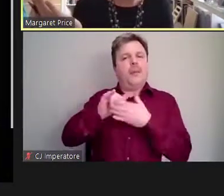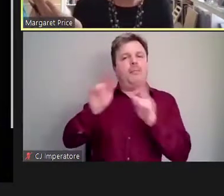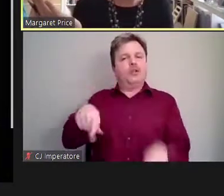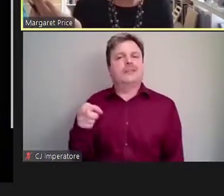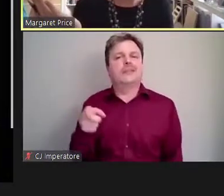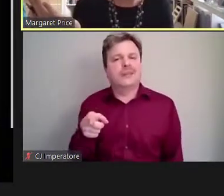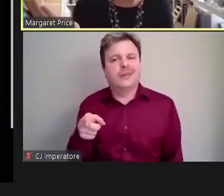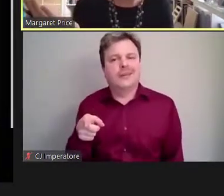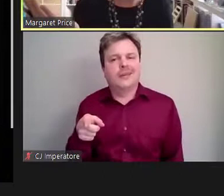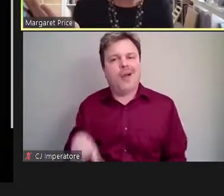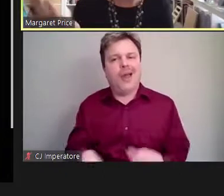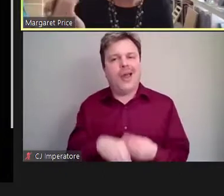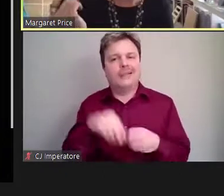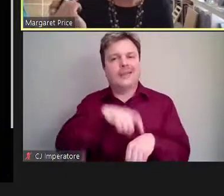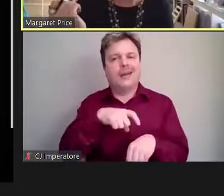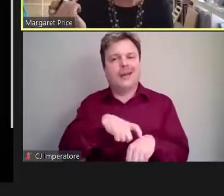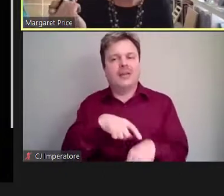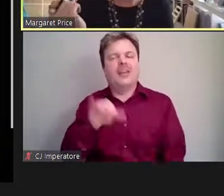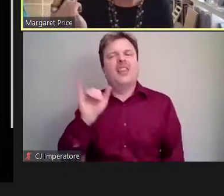often harder to answer.